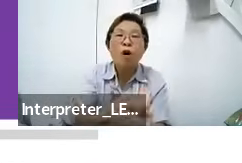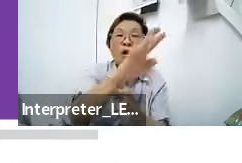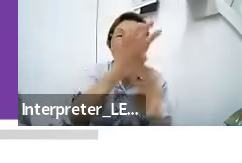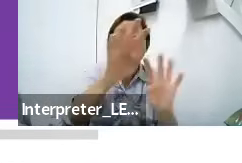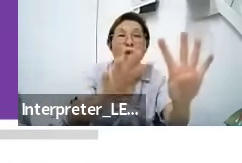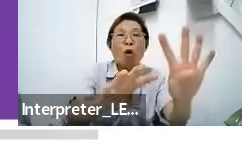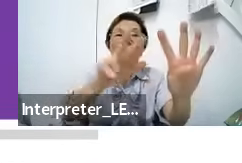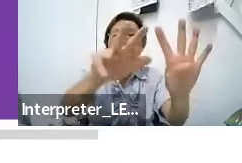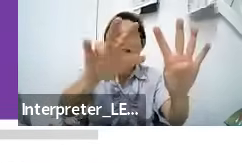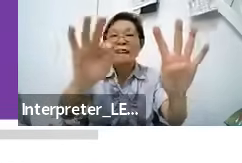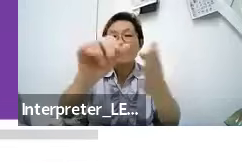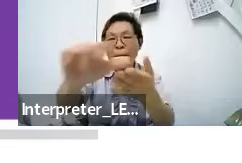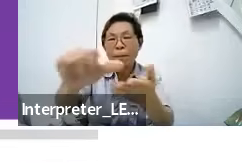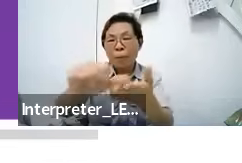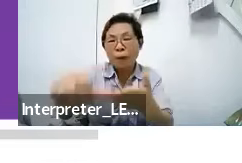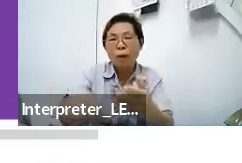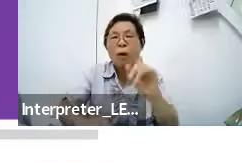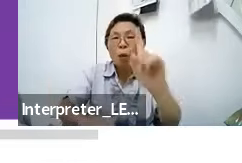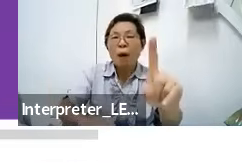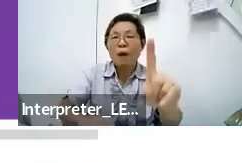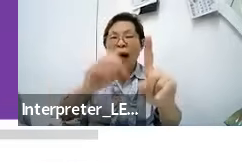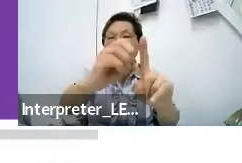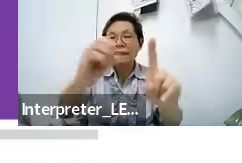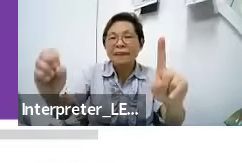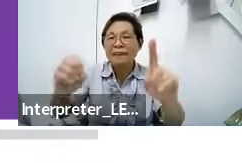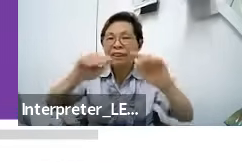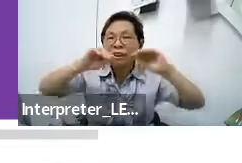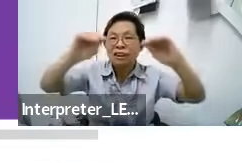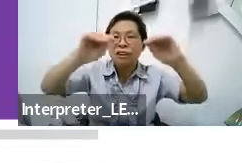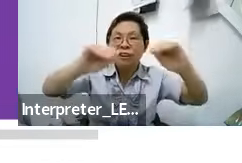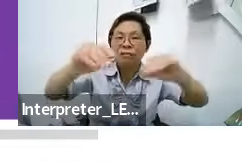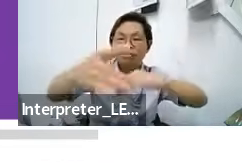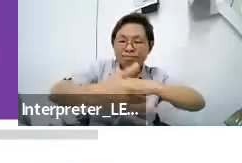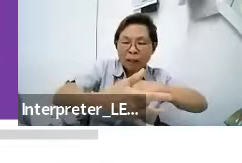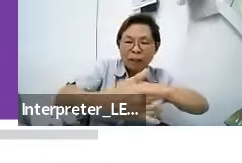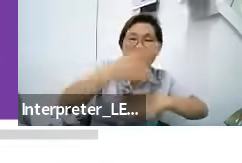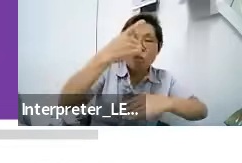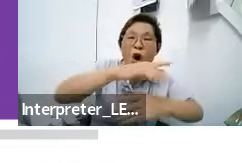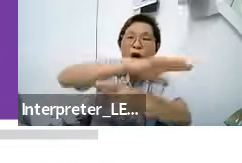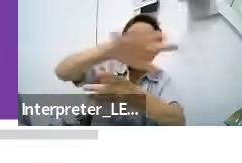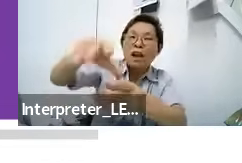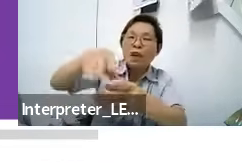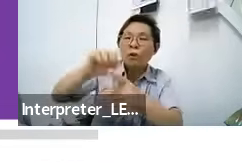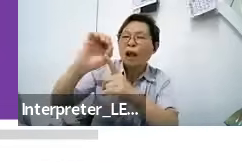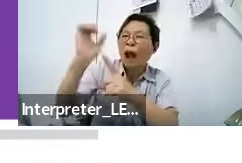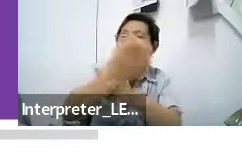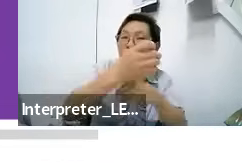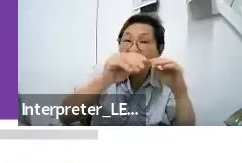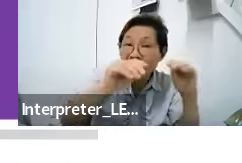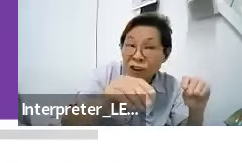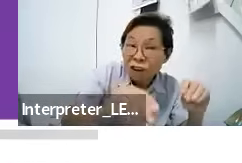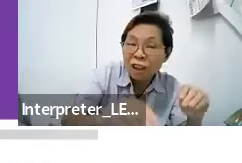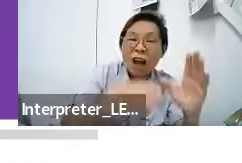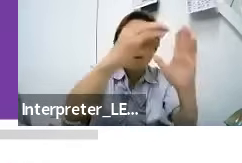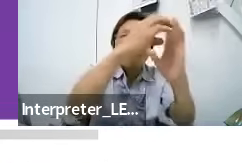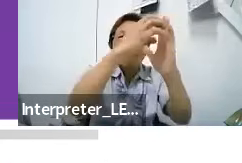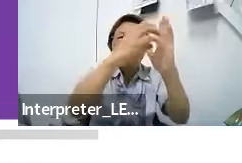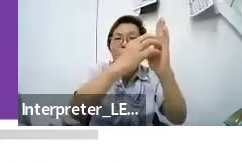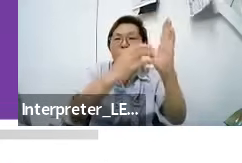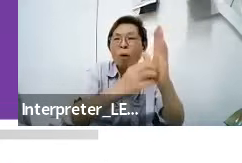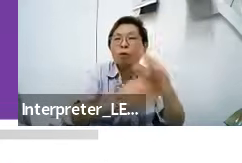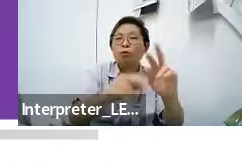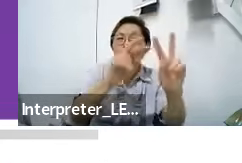pages that cover 100 teaching techniques for inclusive environments. And the module, we have